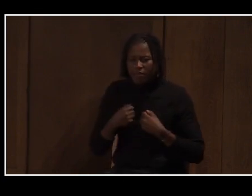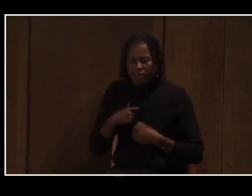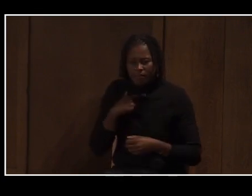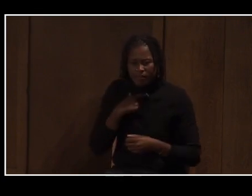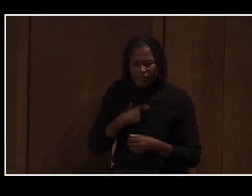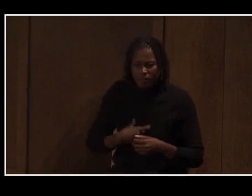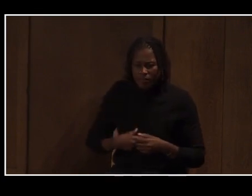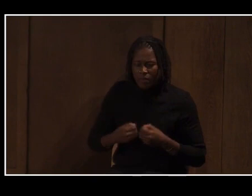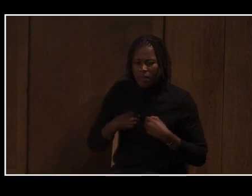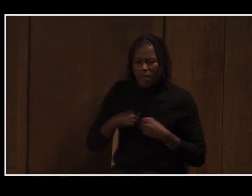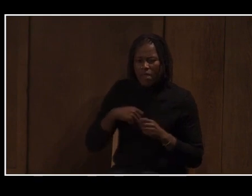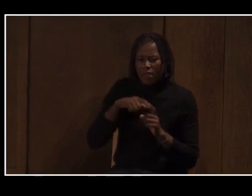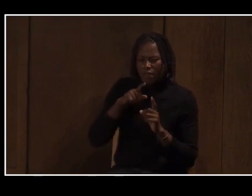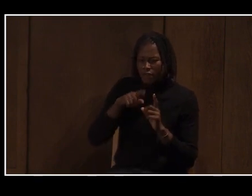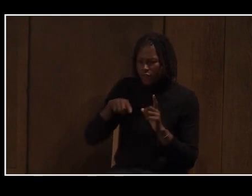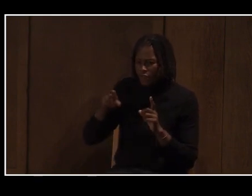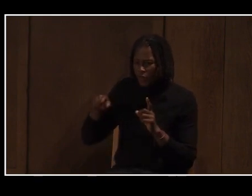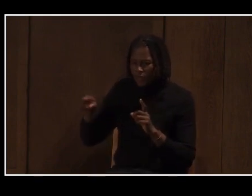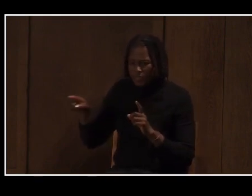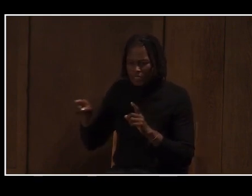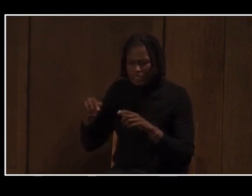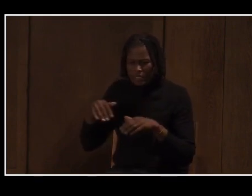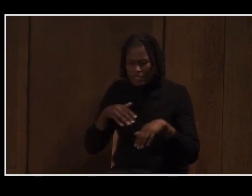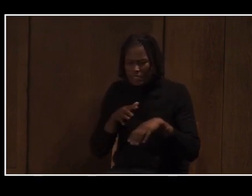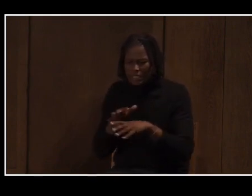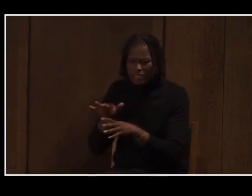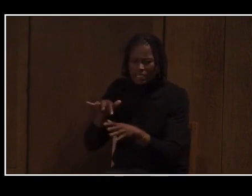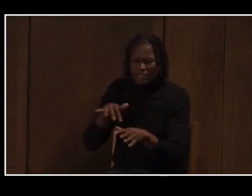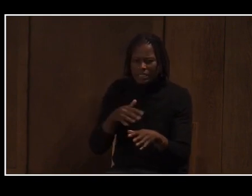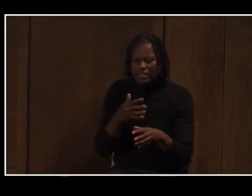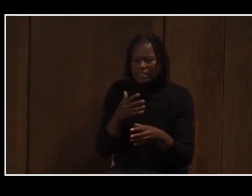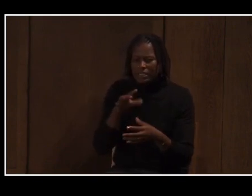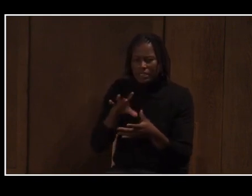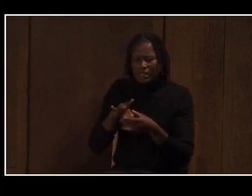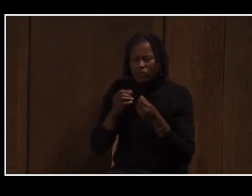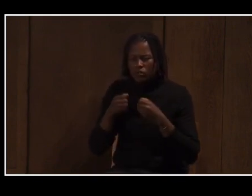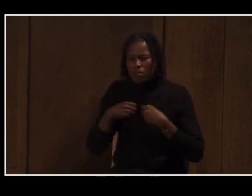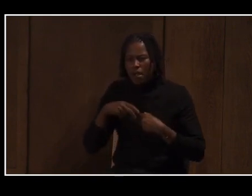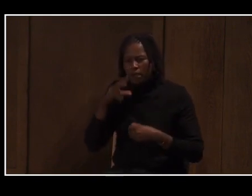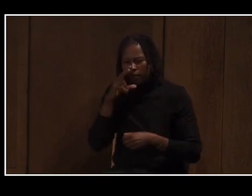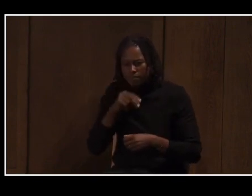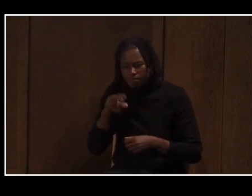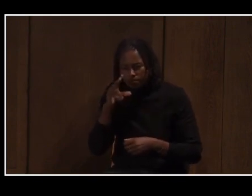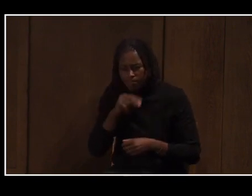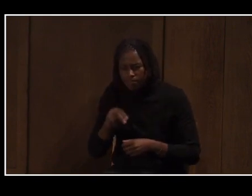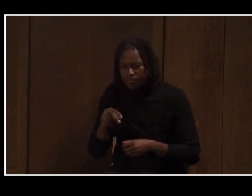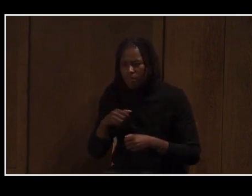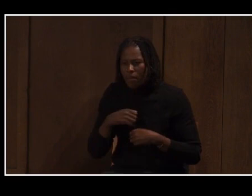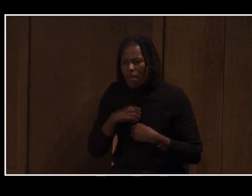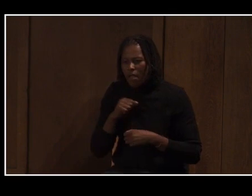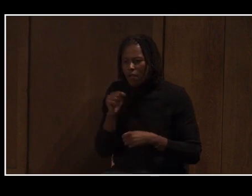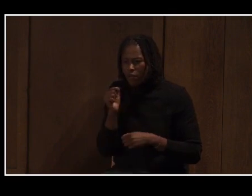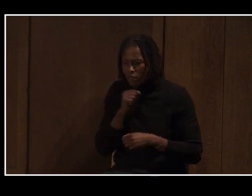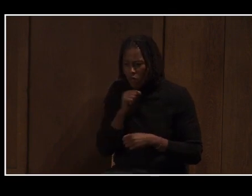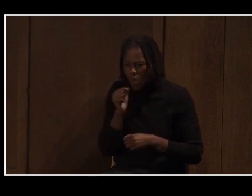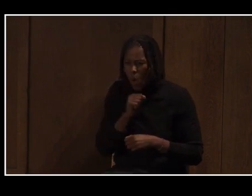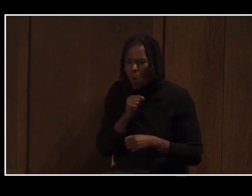their permanence in the residual resonance of my vocal firmaments. And I know that the flow is rotten.